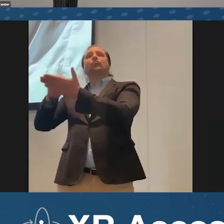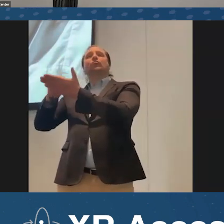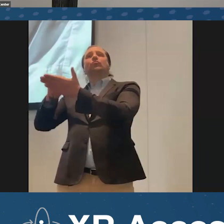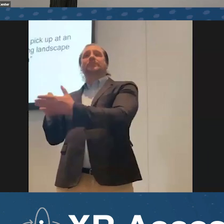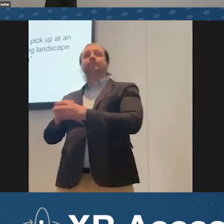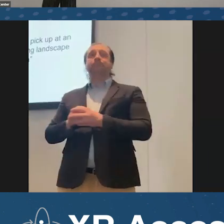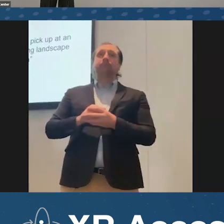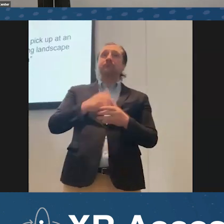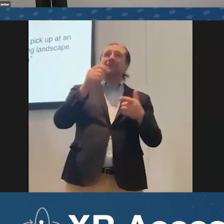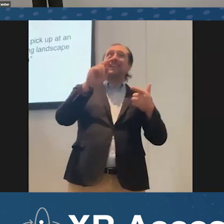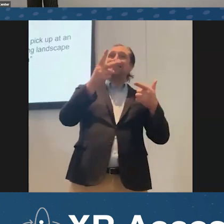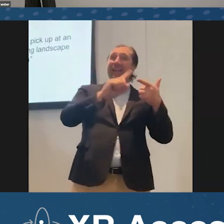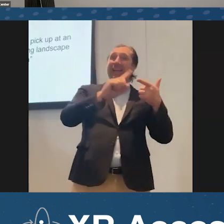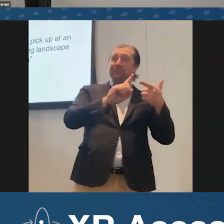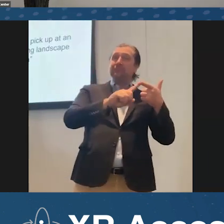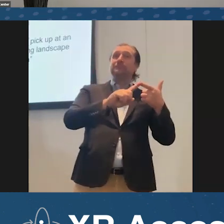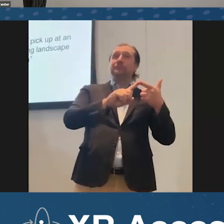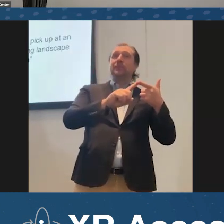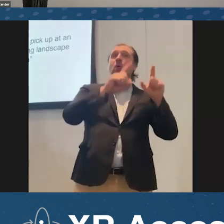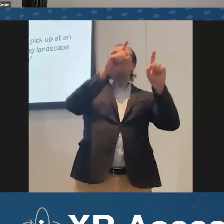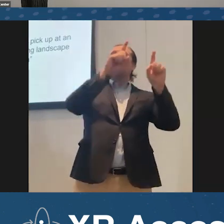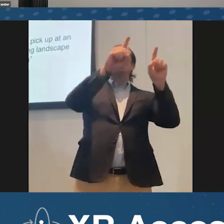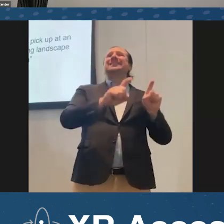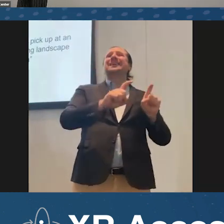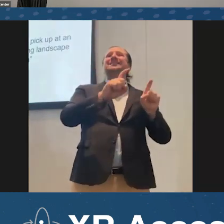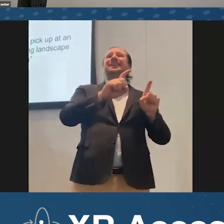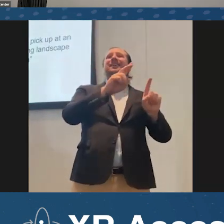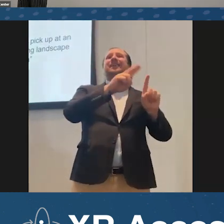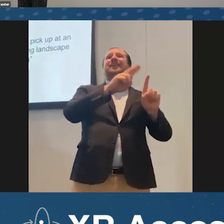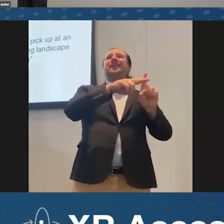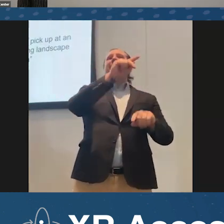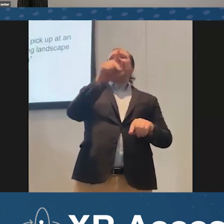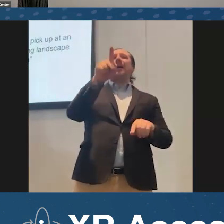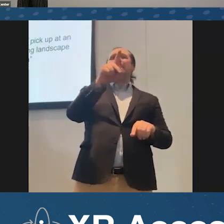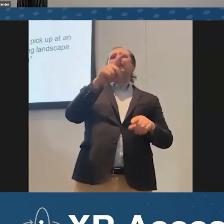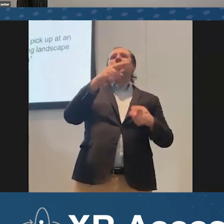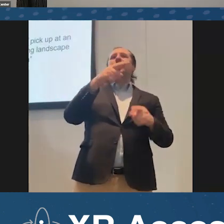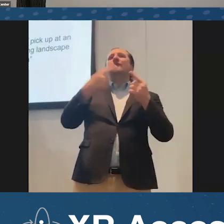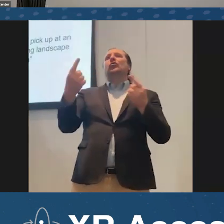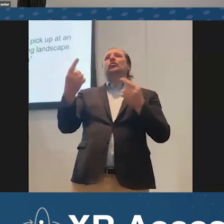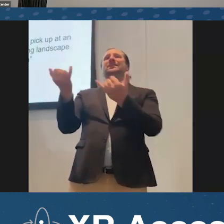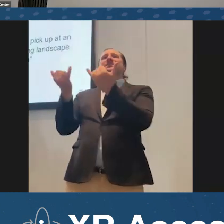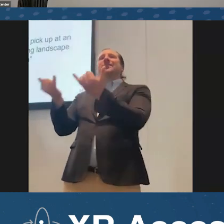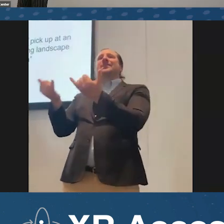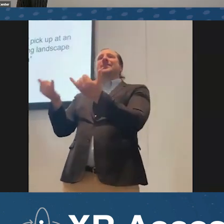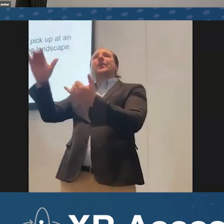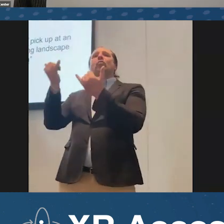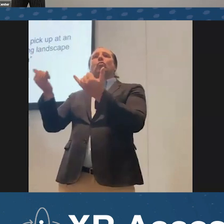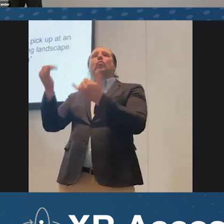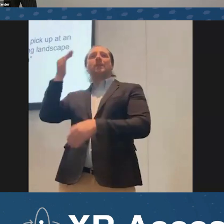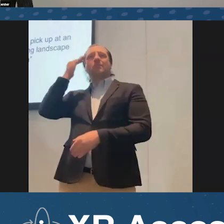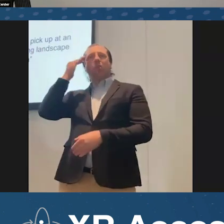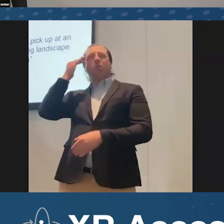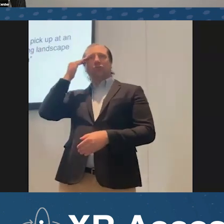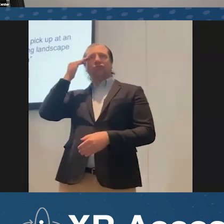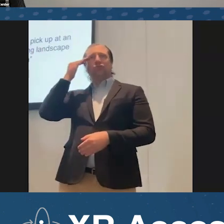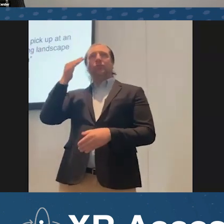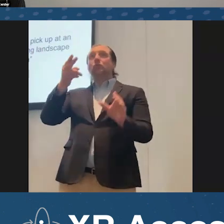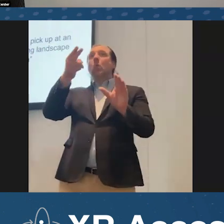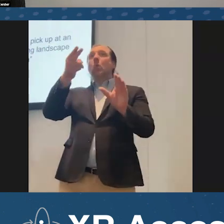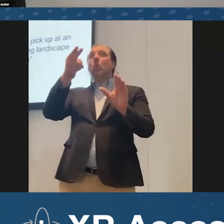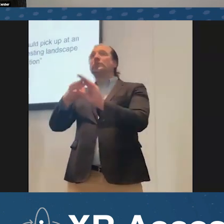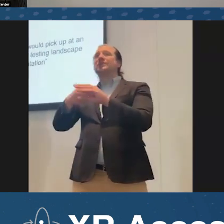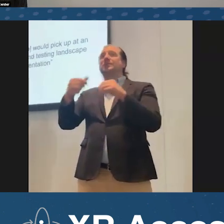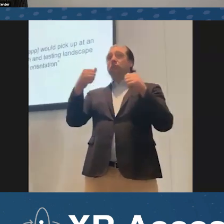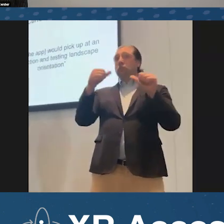another top use case that we found was testing the application against a participant's current knowledge. So this was when participants were